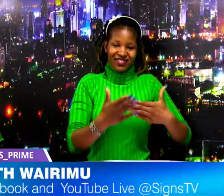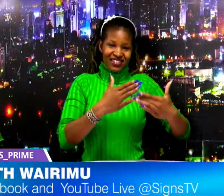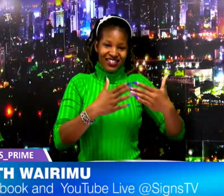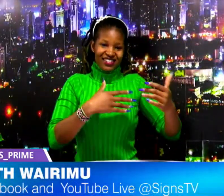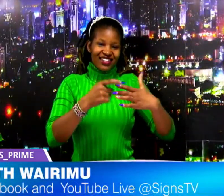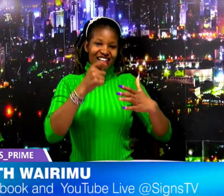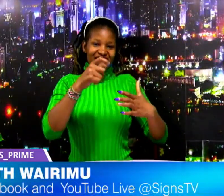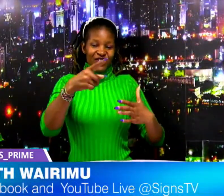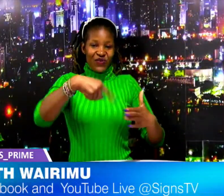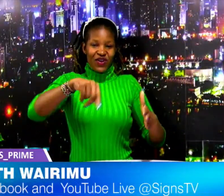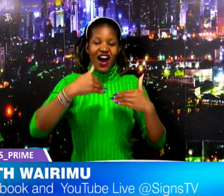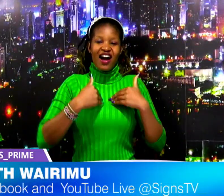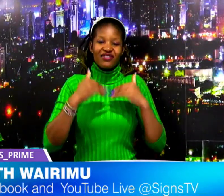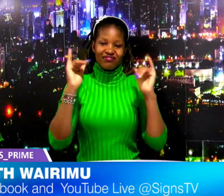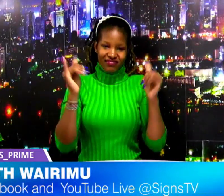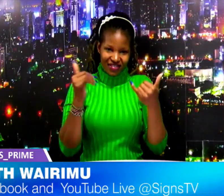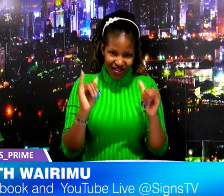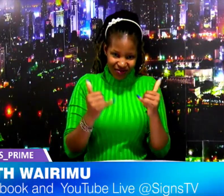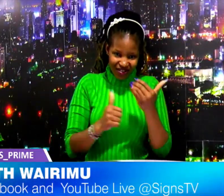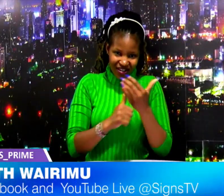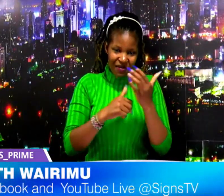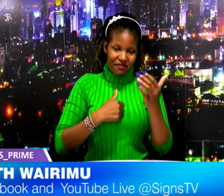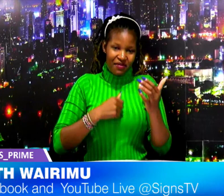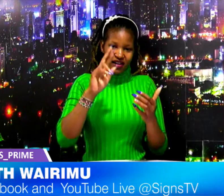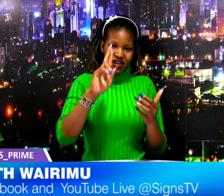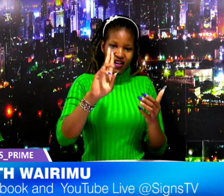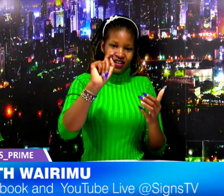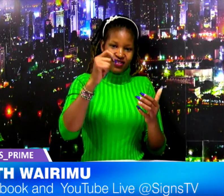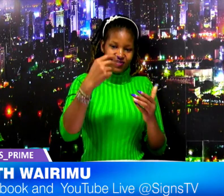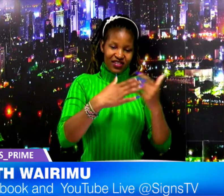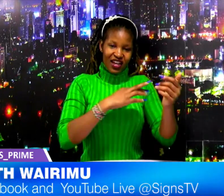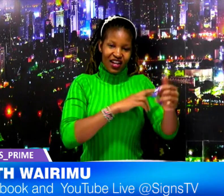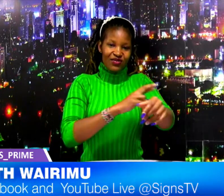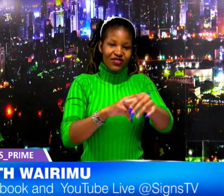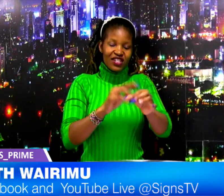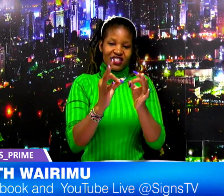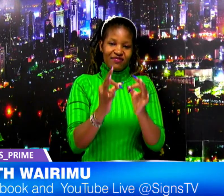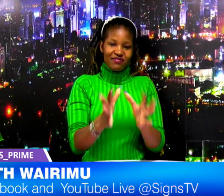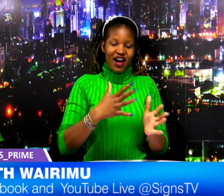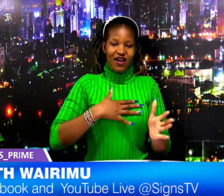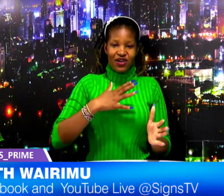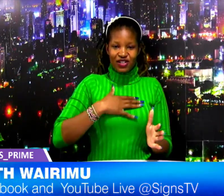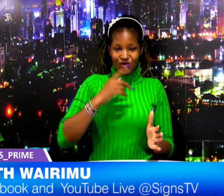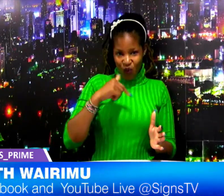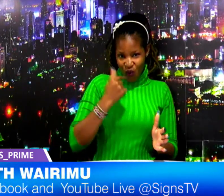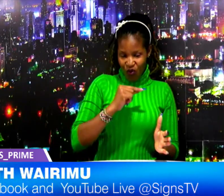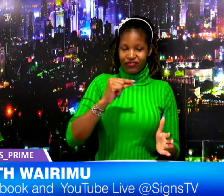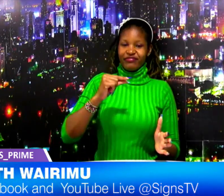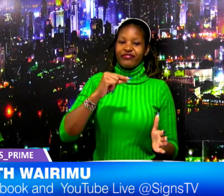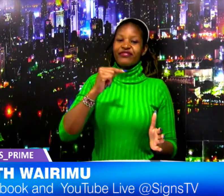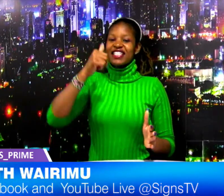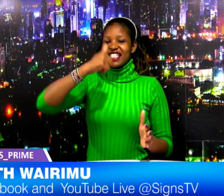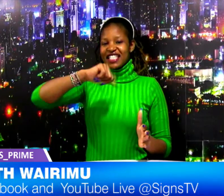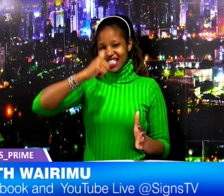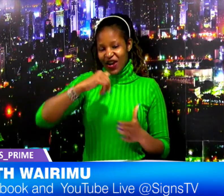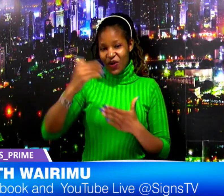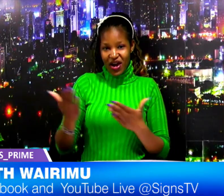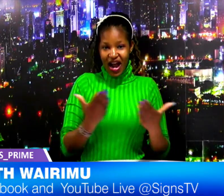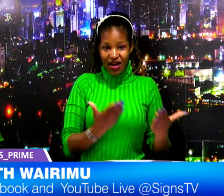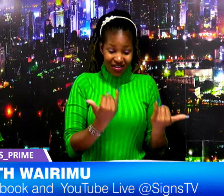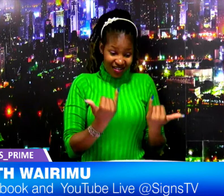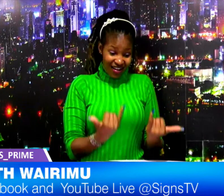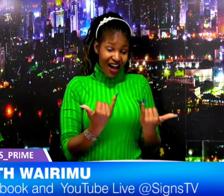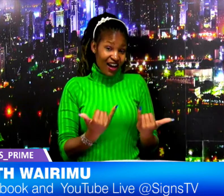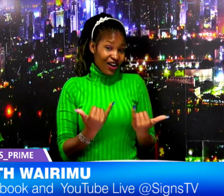Hello viewers, welcome to Science TV. We have our news with me, your host Ruth. My interpreter doing the voicing is